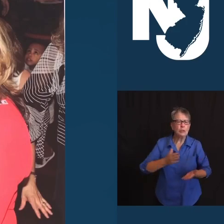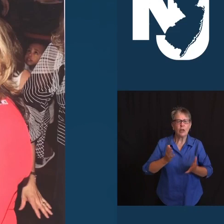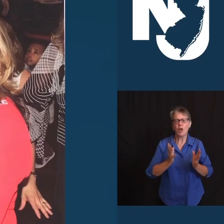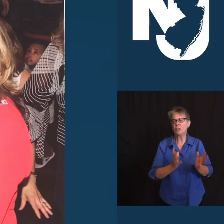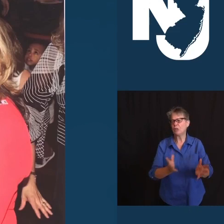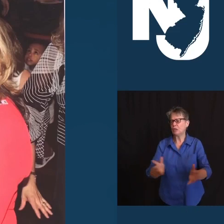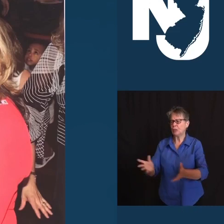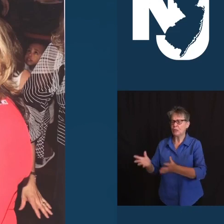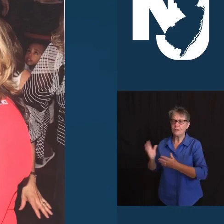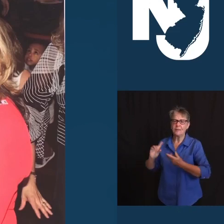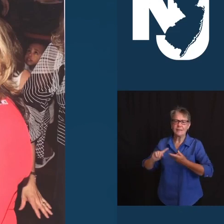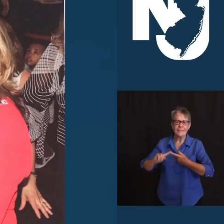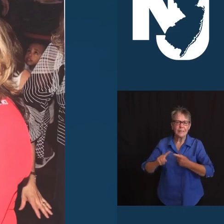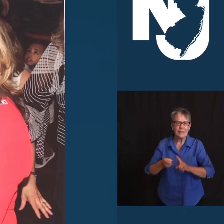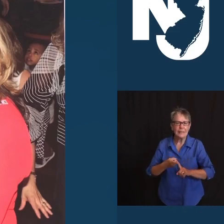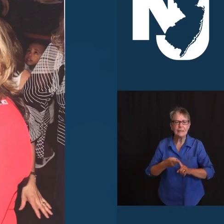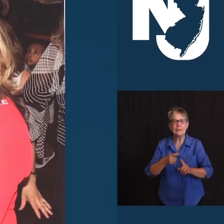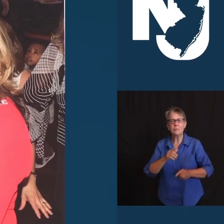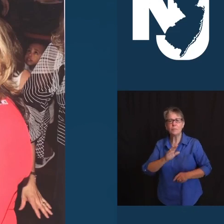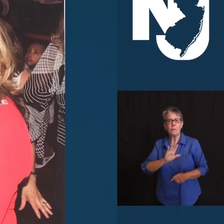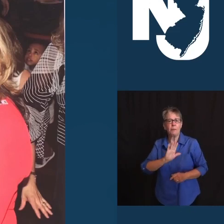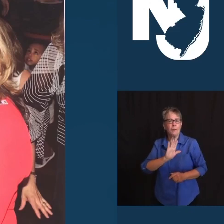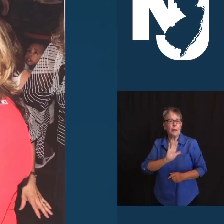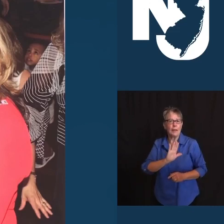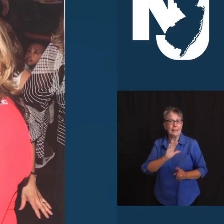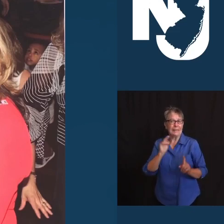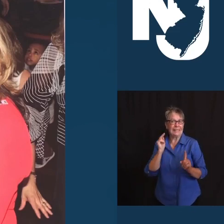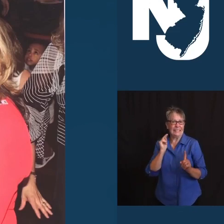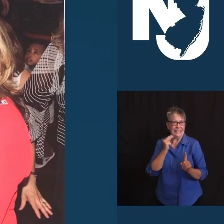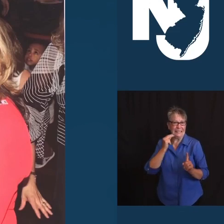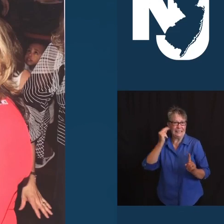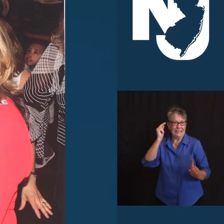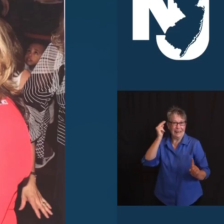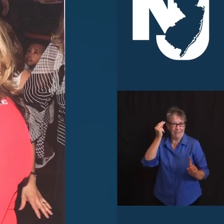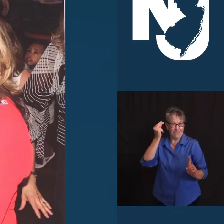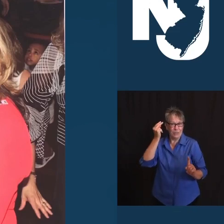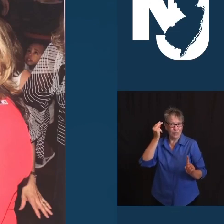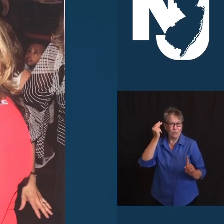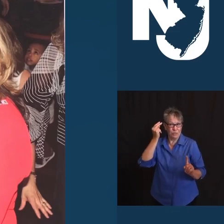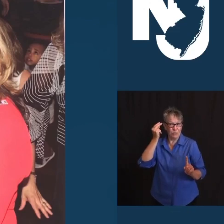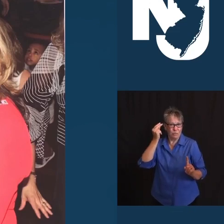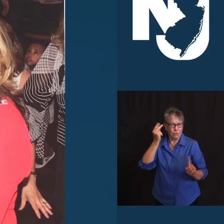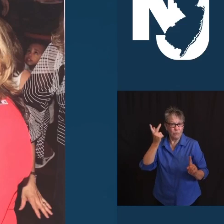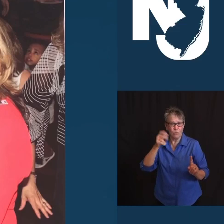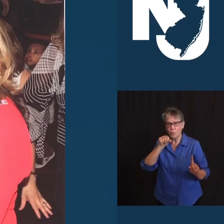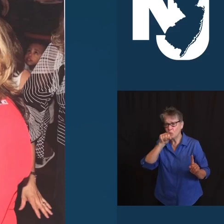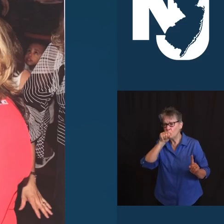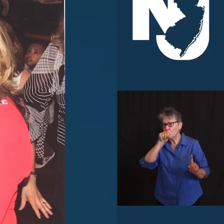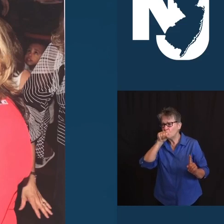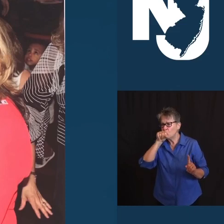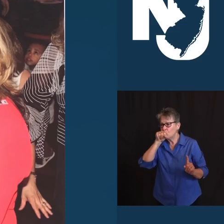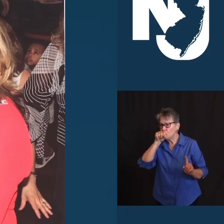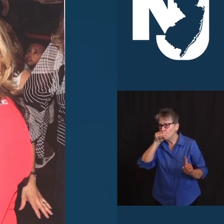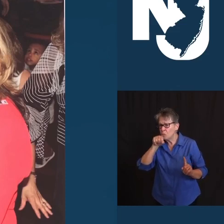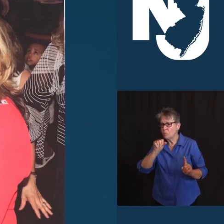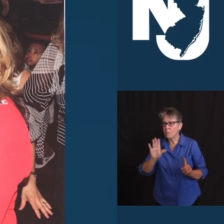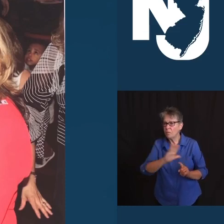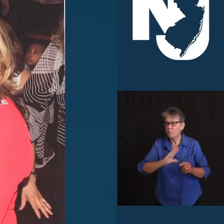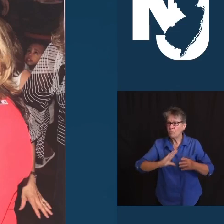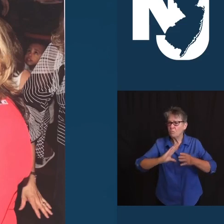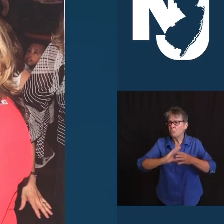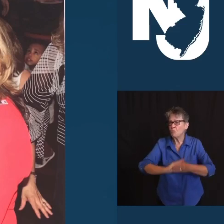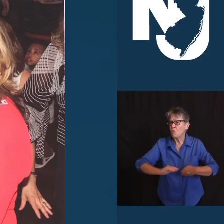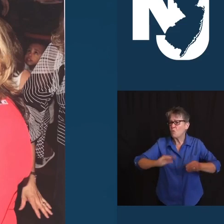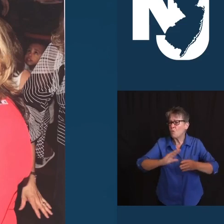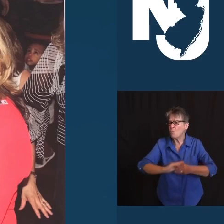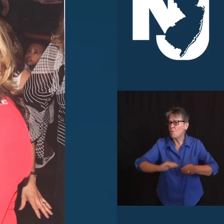nieces and nephews, Tia Elena couldn't get enough news of their endeavors and successes.